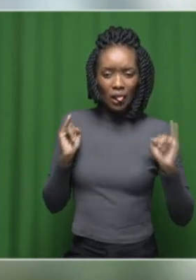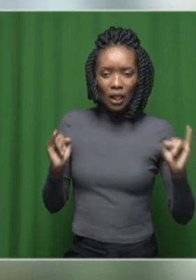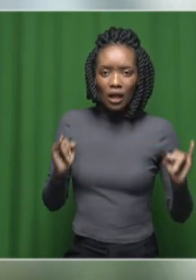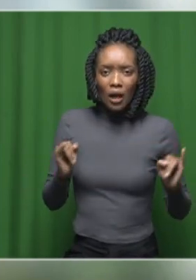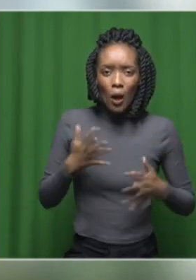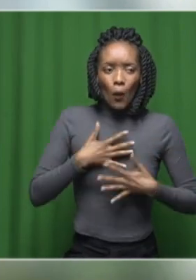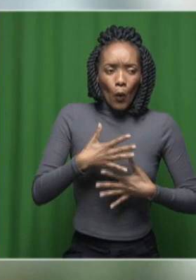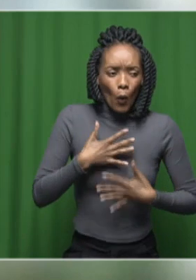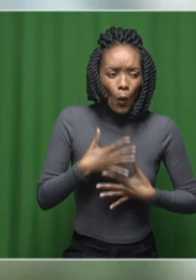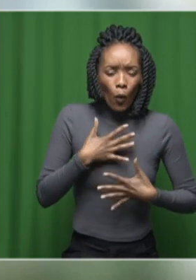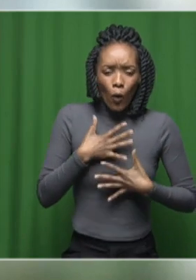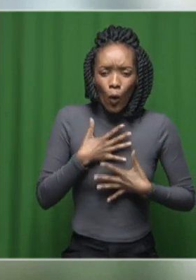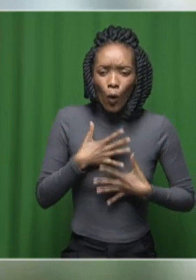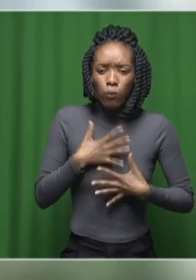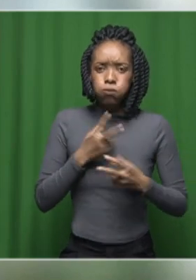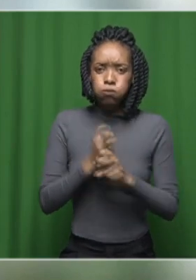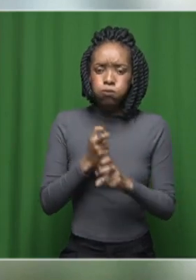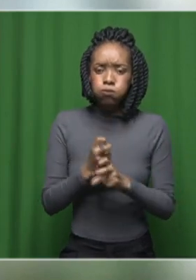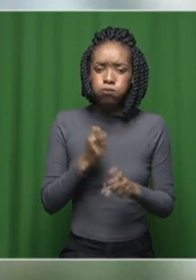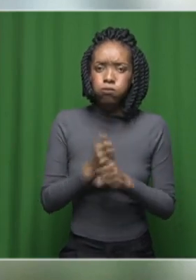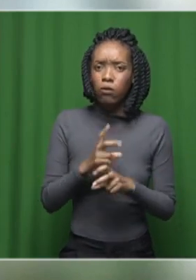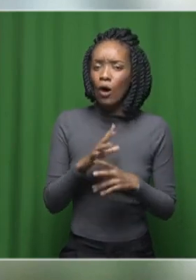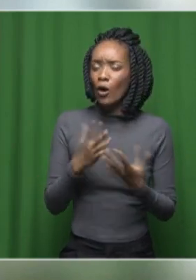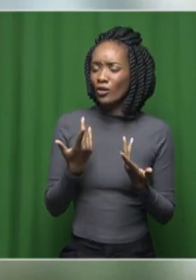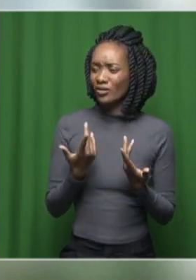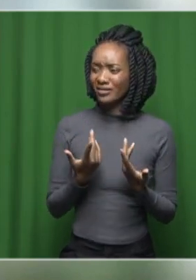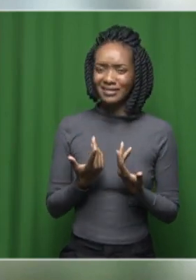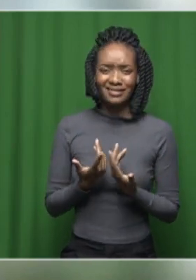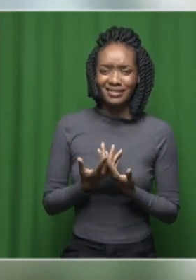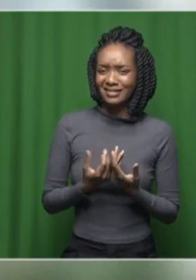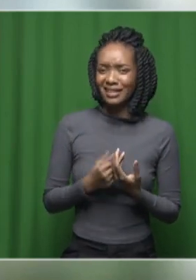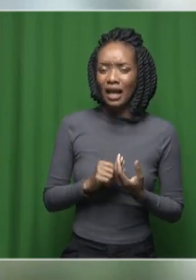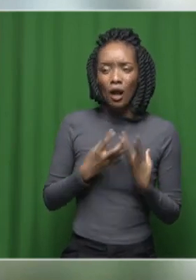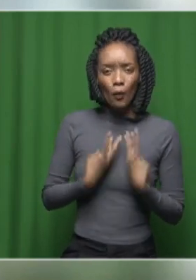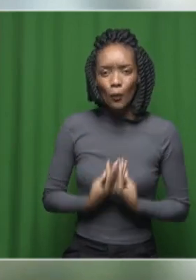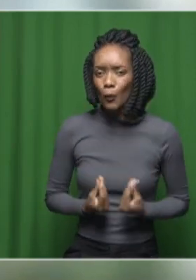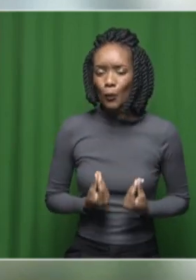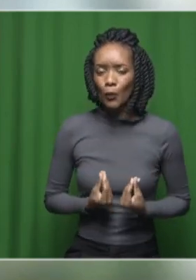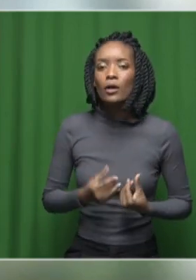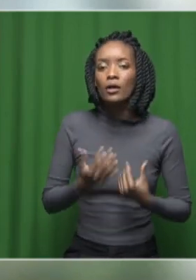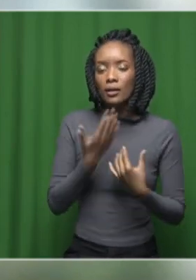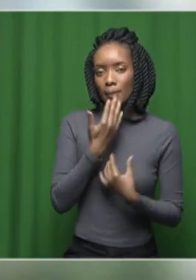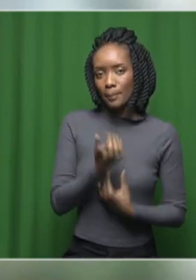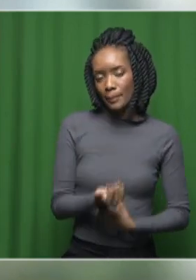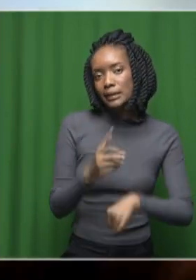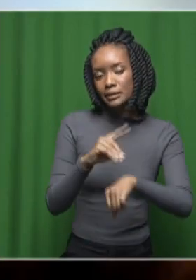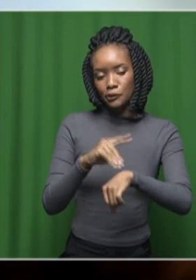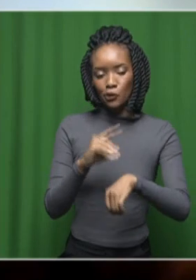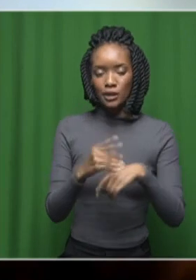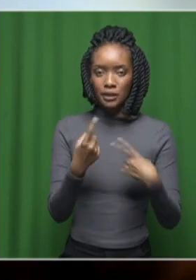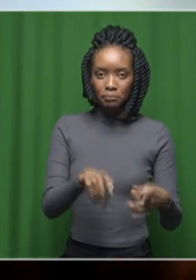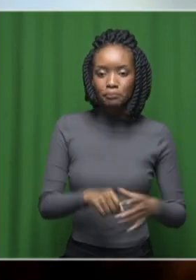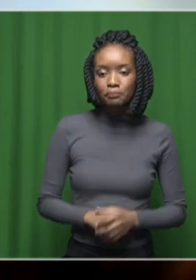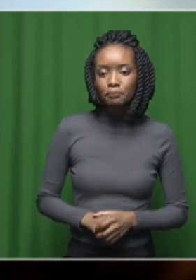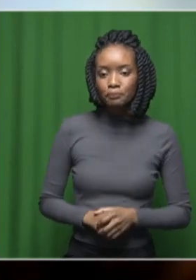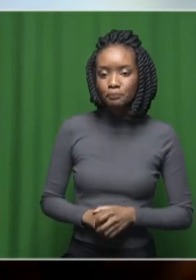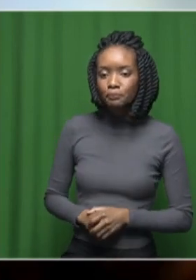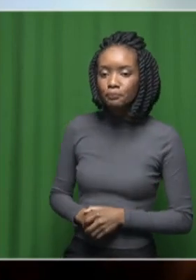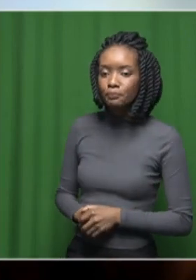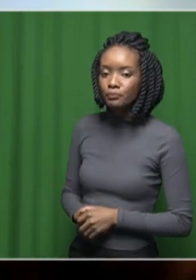breath, you feel like you're not getting better, please to go and see your healthcare worker. And just getting back